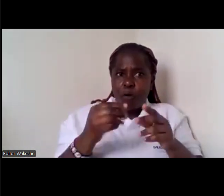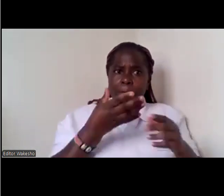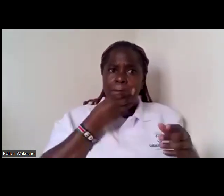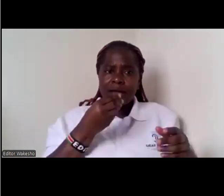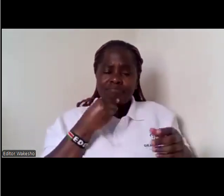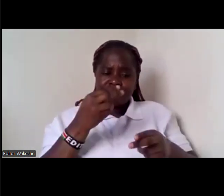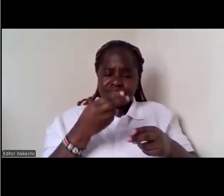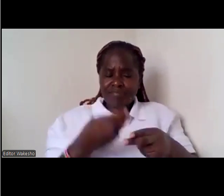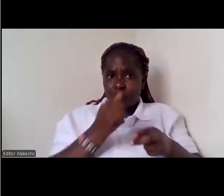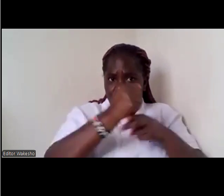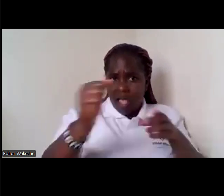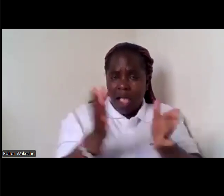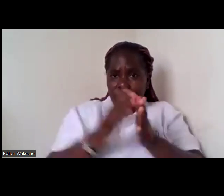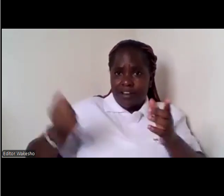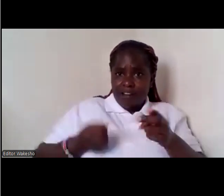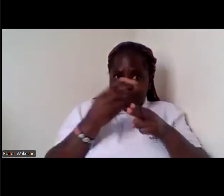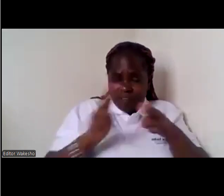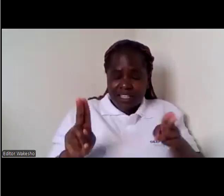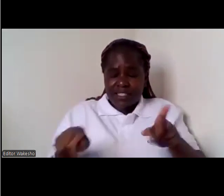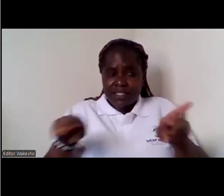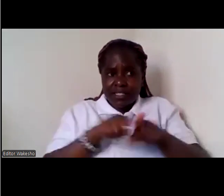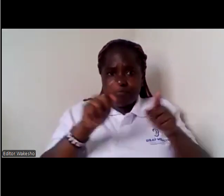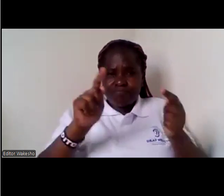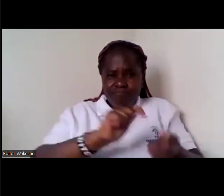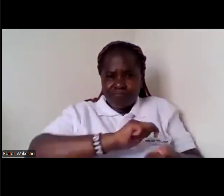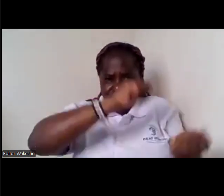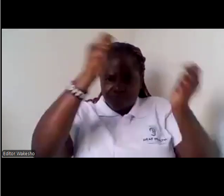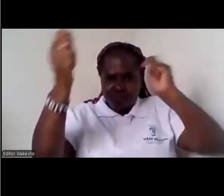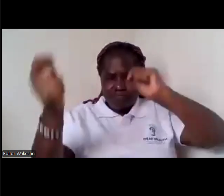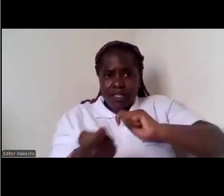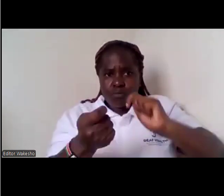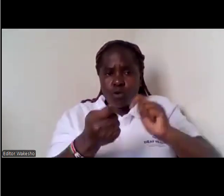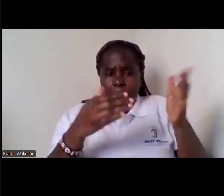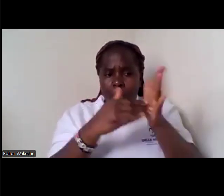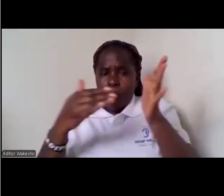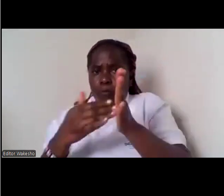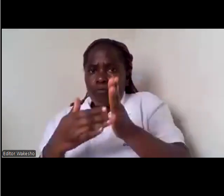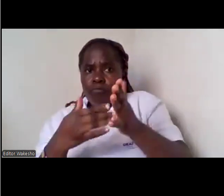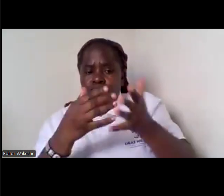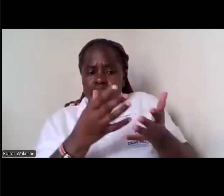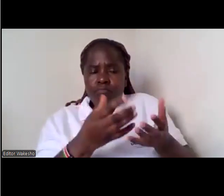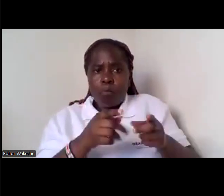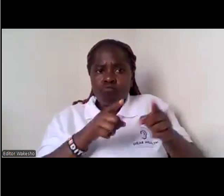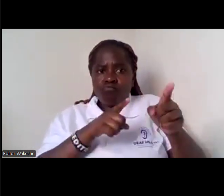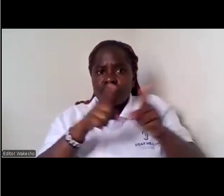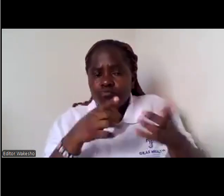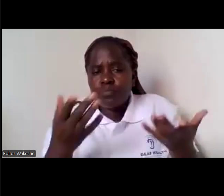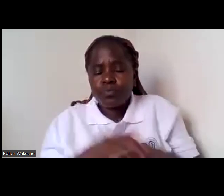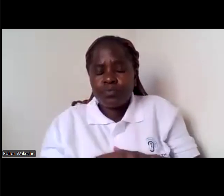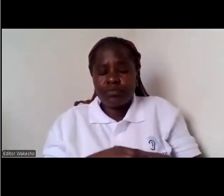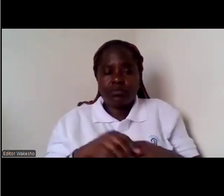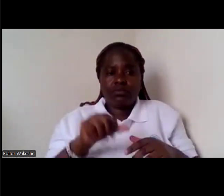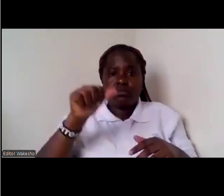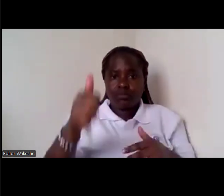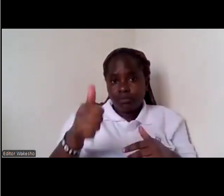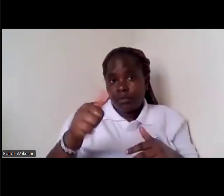also alter the transport of sperm and eggs. What are some of the advantages? These are some of the things that